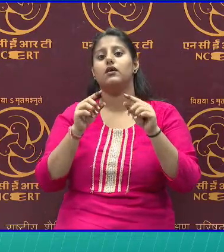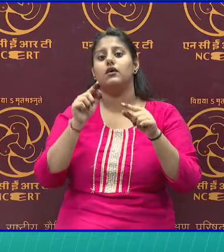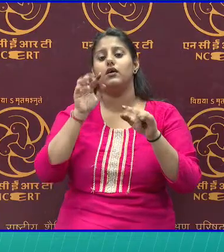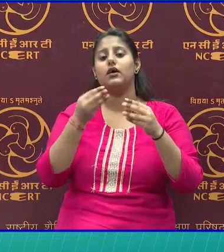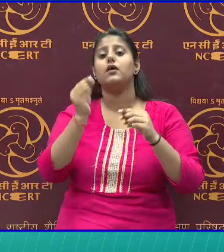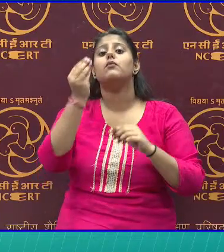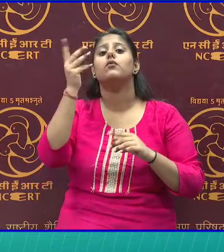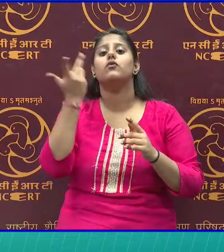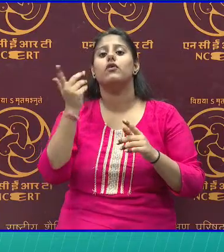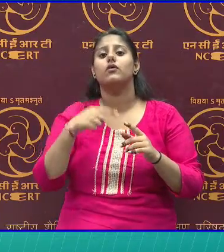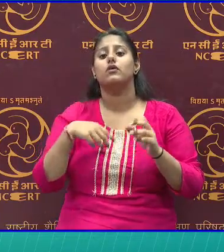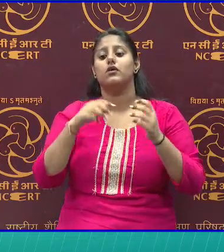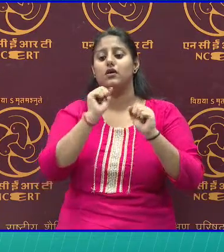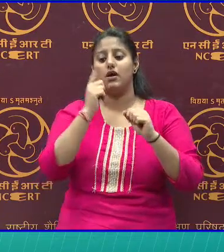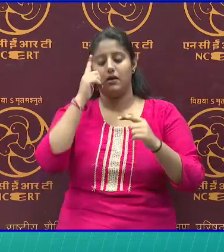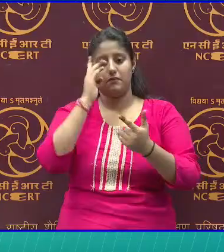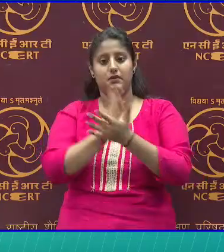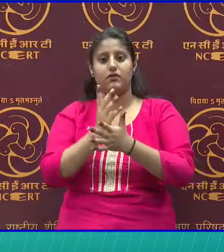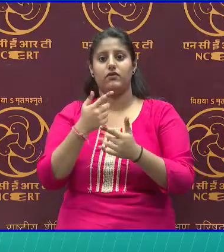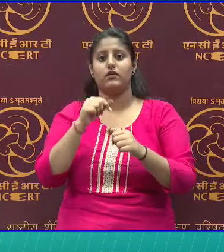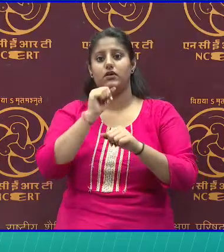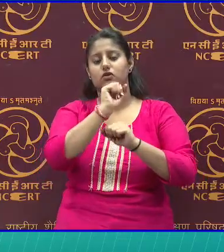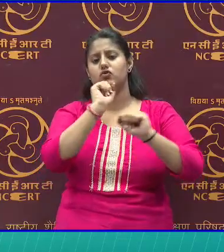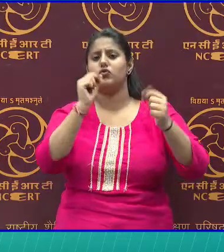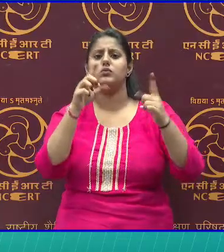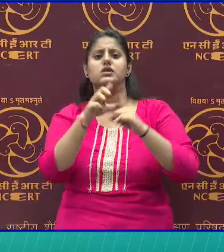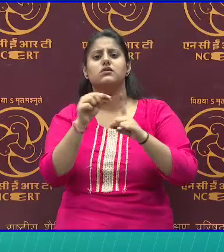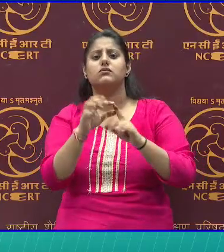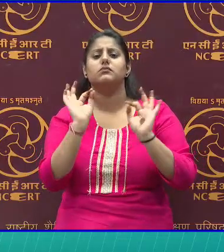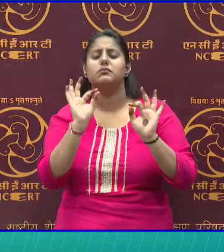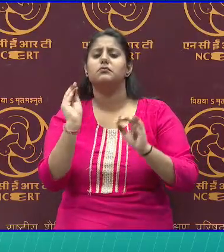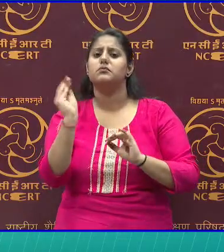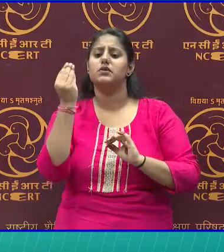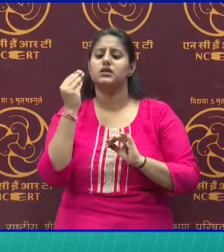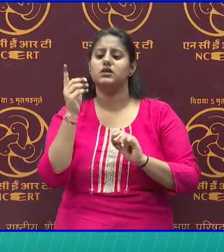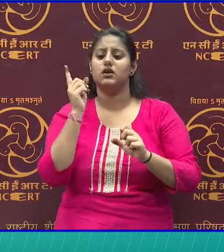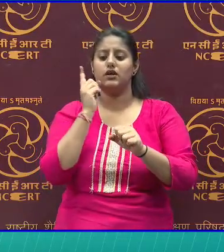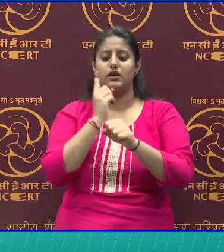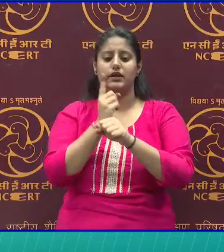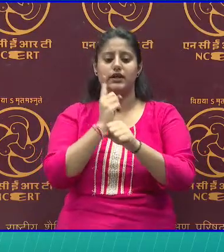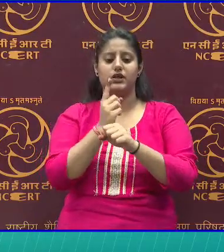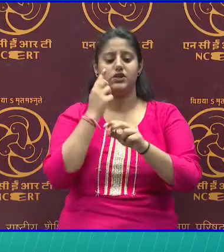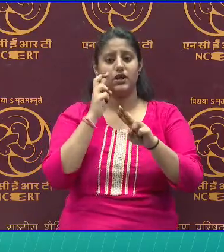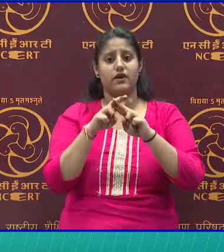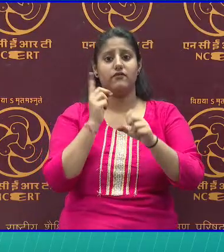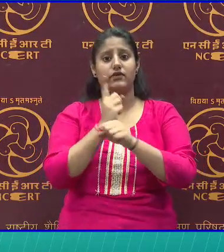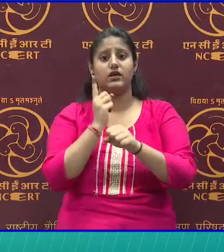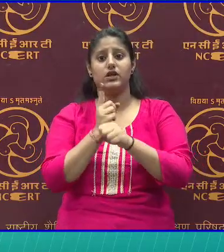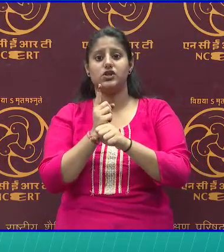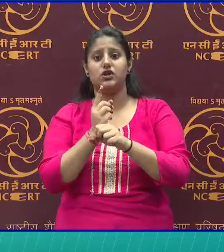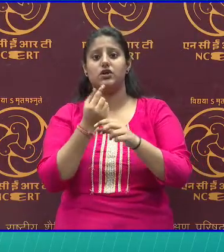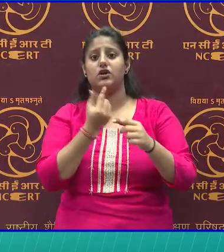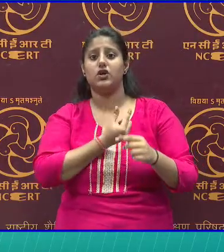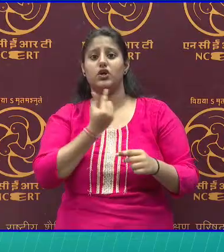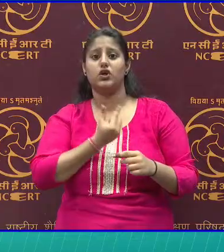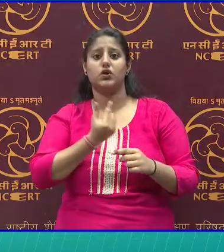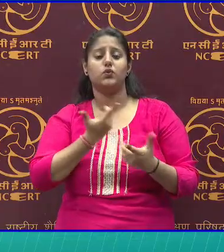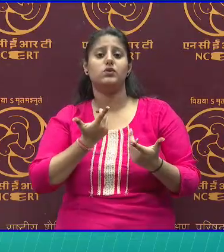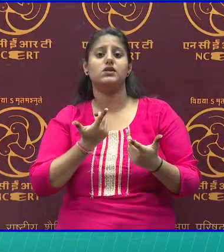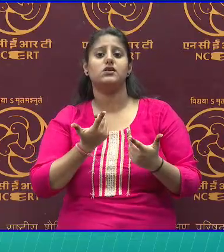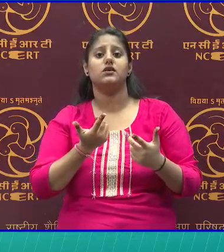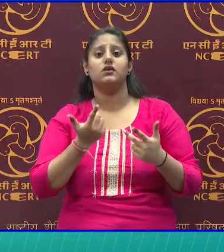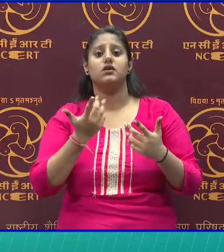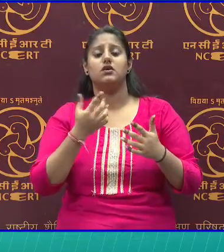I believe whatever the best textbook we have, if the teacher is not using it properly or not facilitating or not